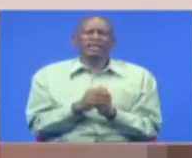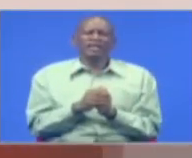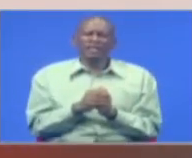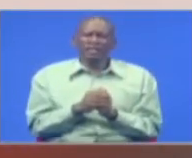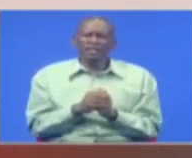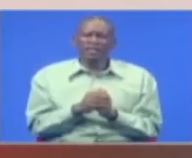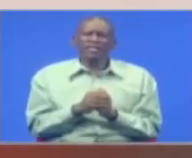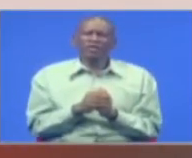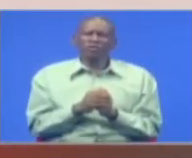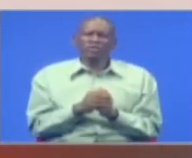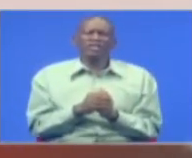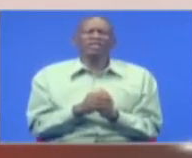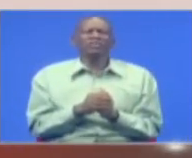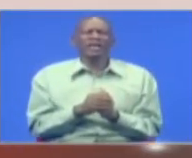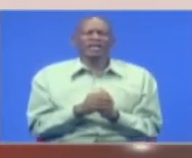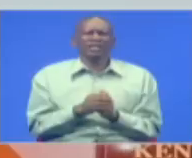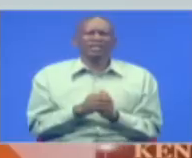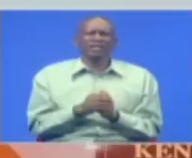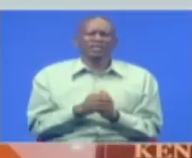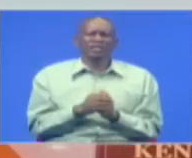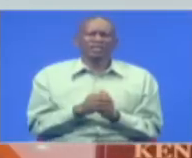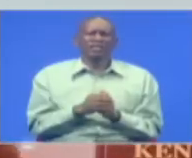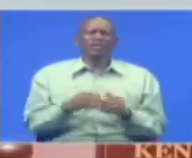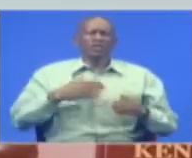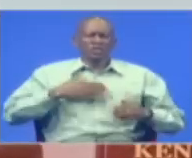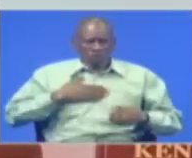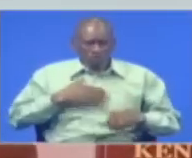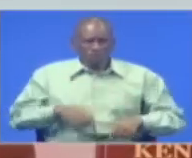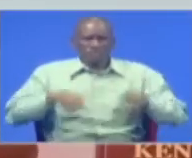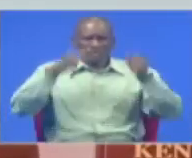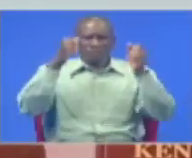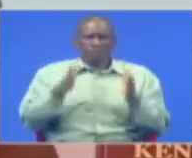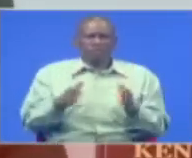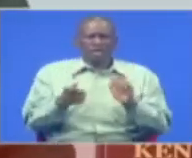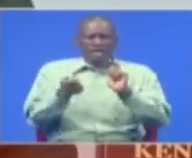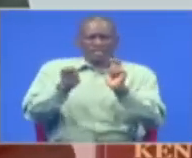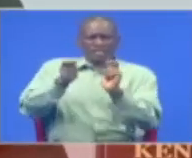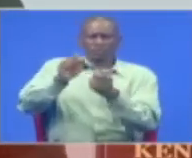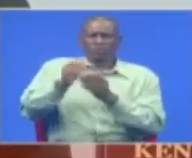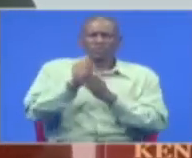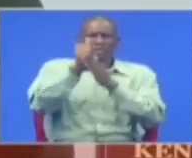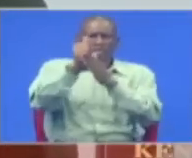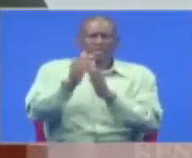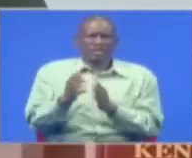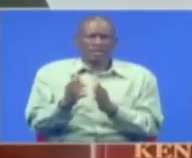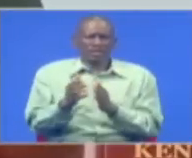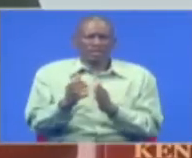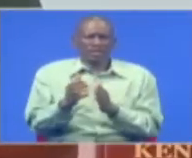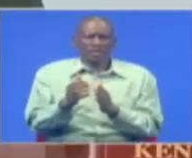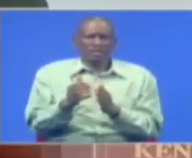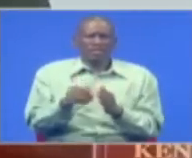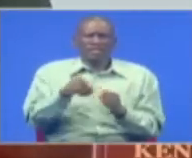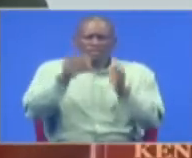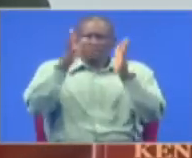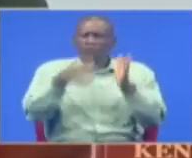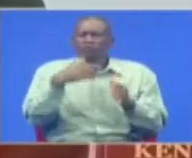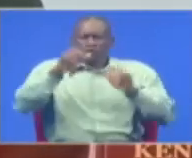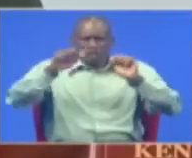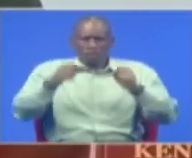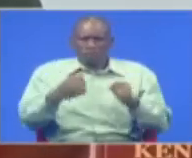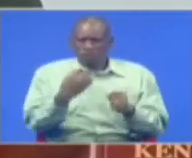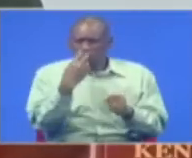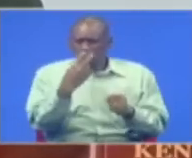what is a transformative leader? Honorable Chair, a transformative leader is one who is able to look at a